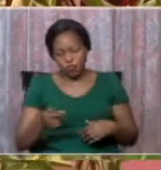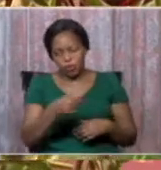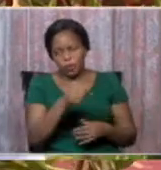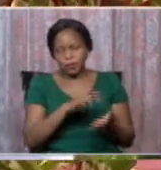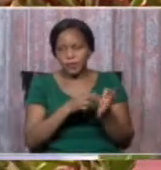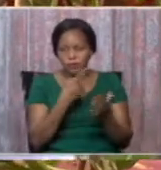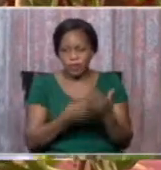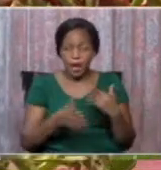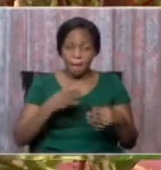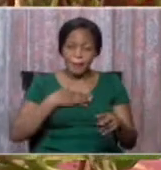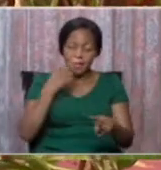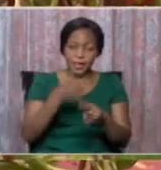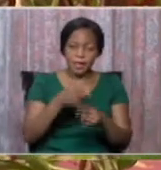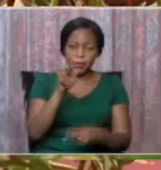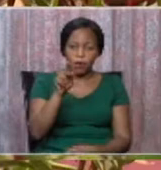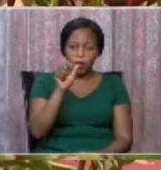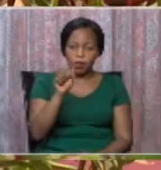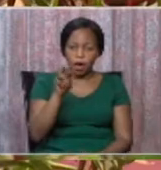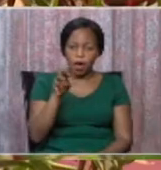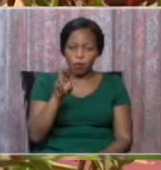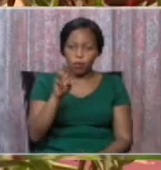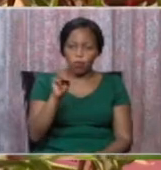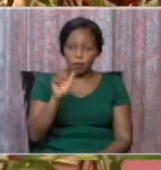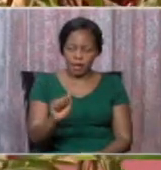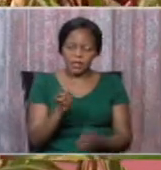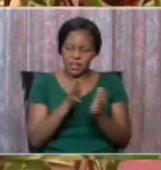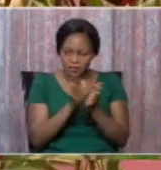This, as we know, this comes all begins from the brain.